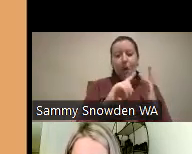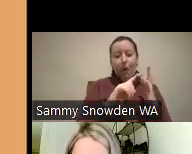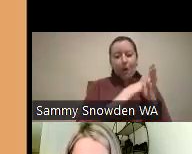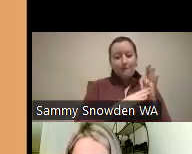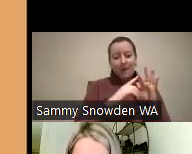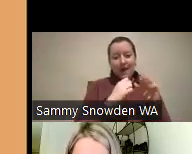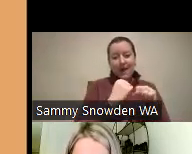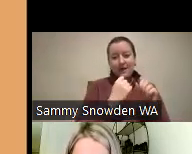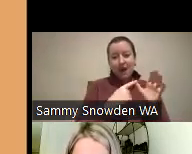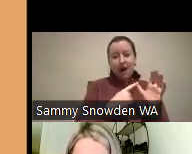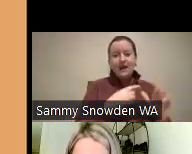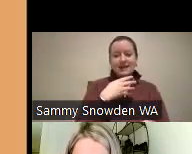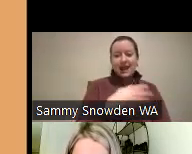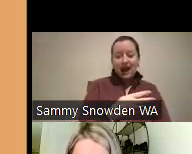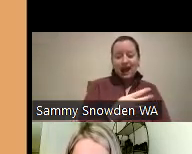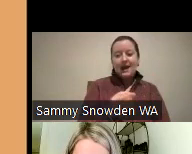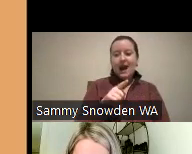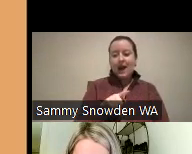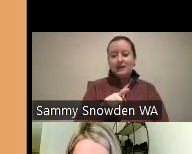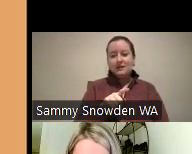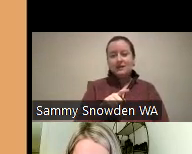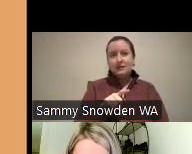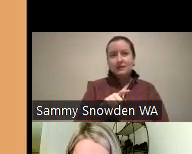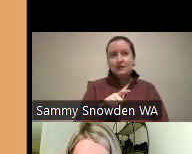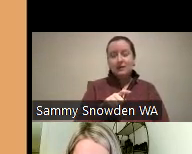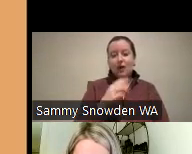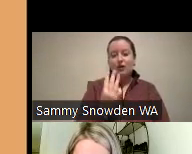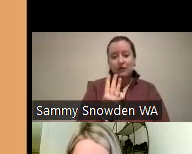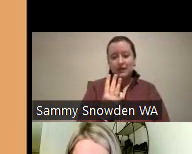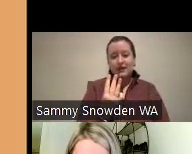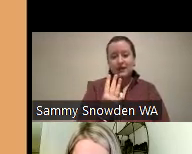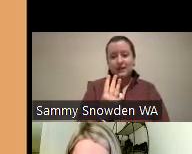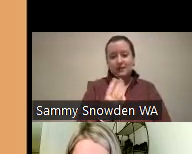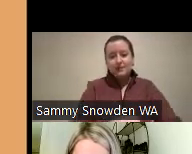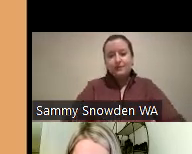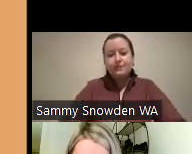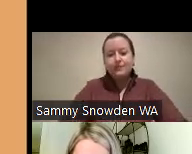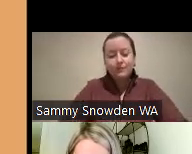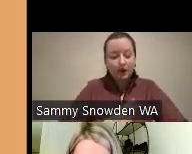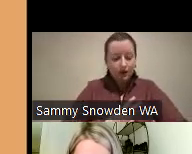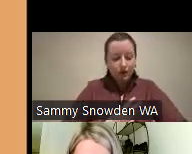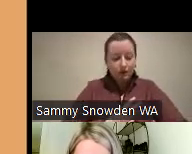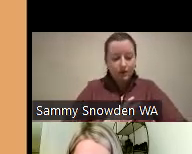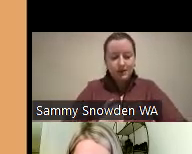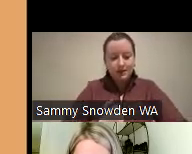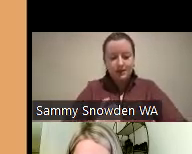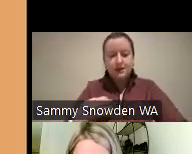sun, because the carotenoids that are contained in the supplement capsules, because they don't like being in the